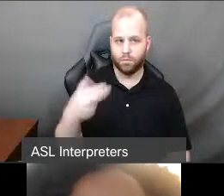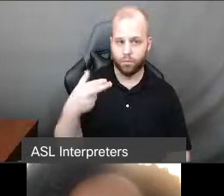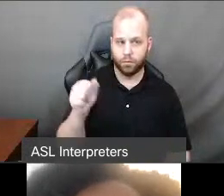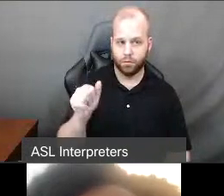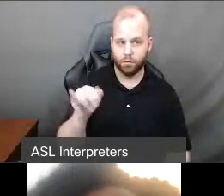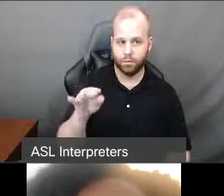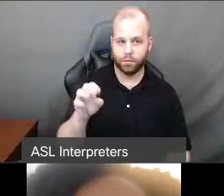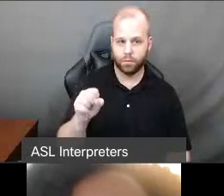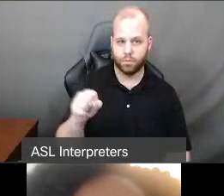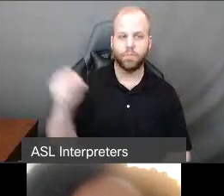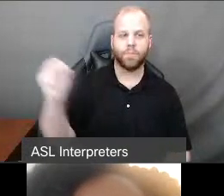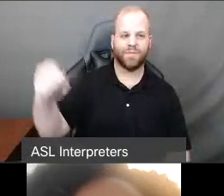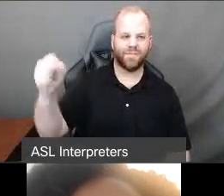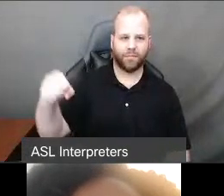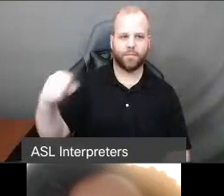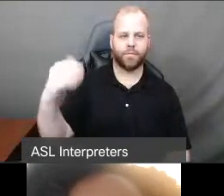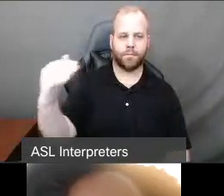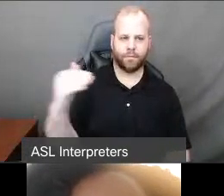Haynes. Yes. I